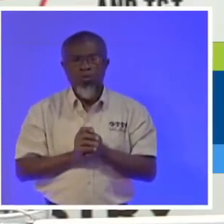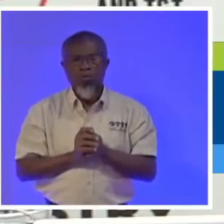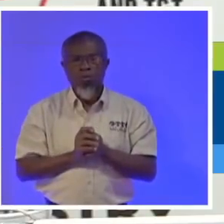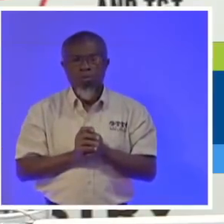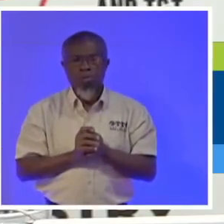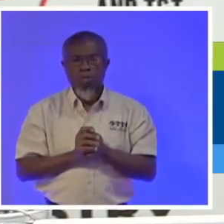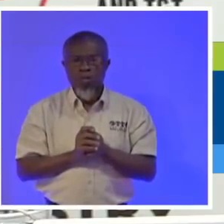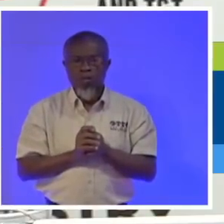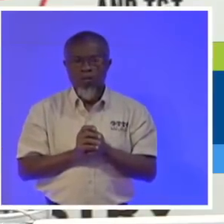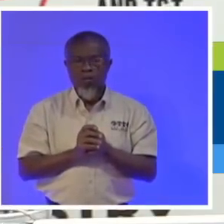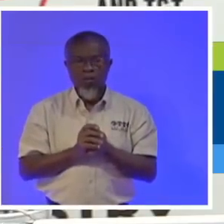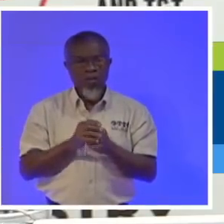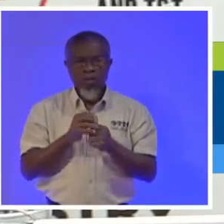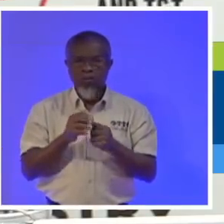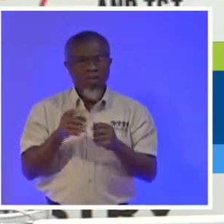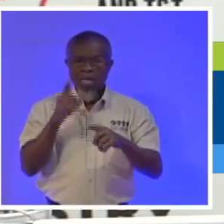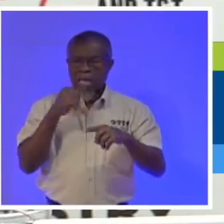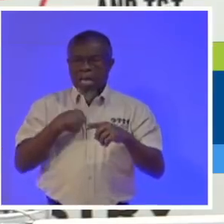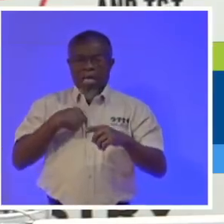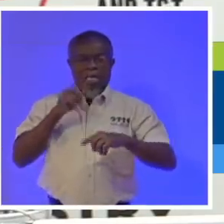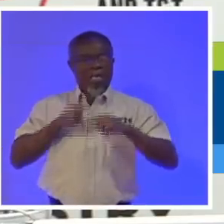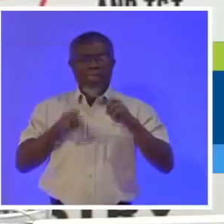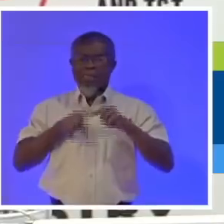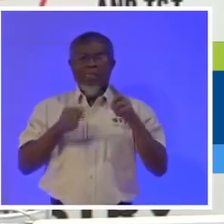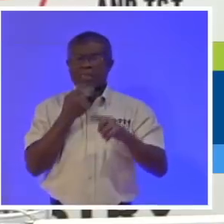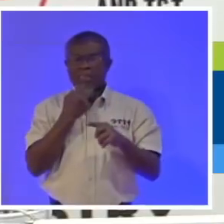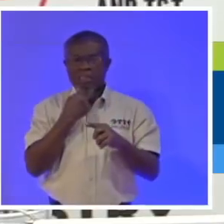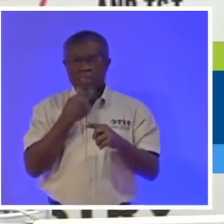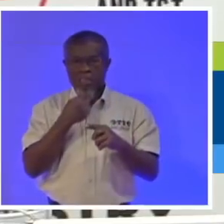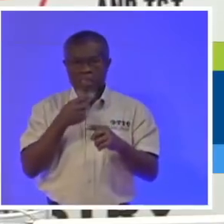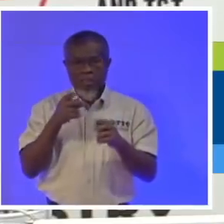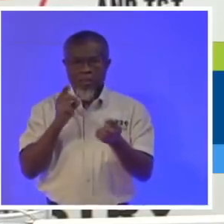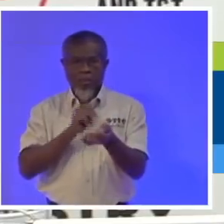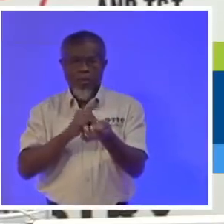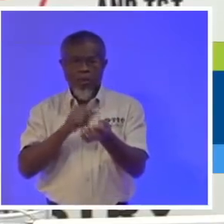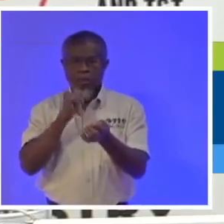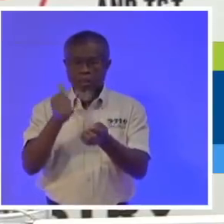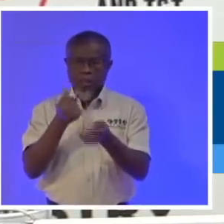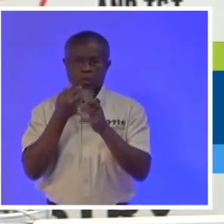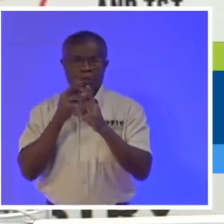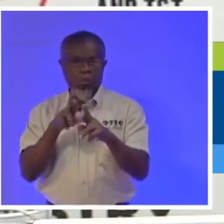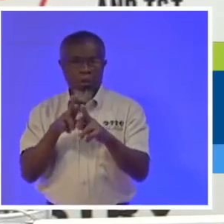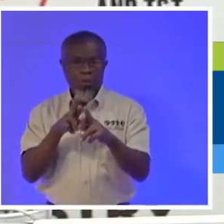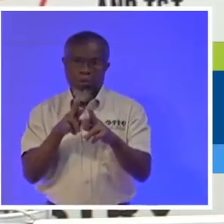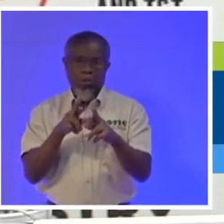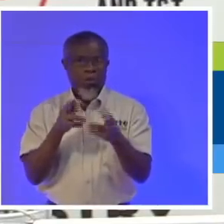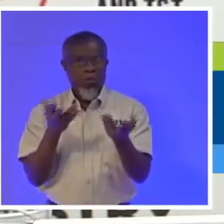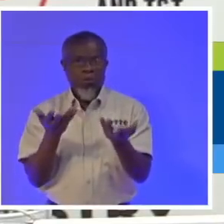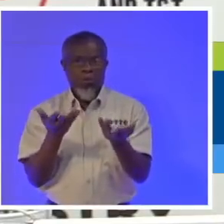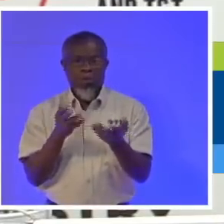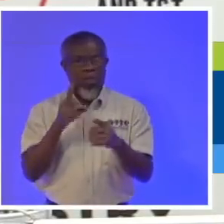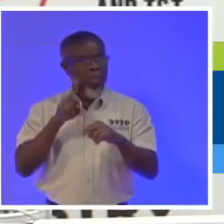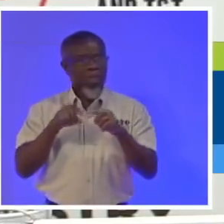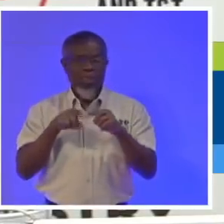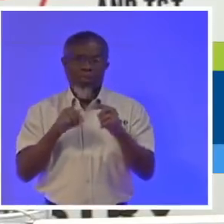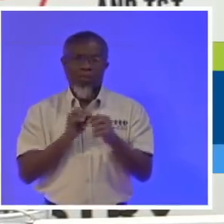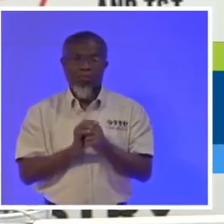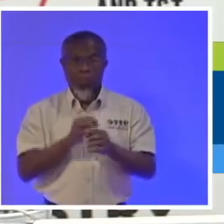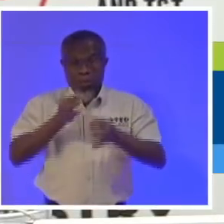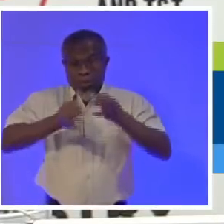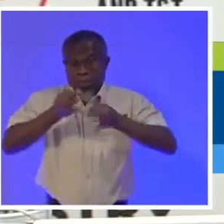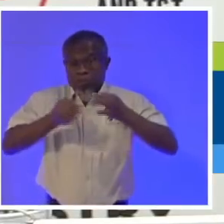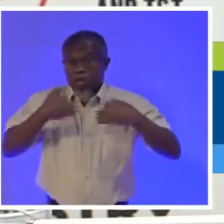their job. It is impossible for me. What I can say is that if you have the names